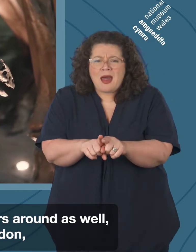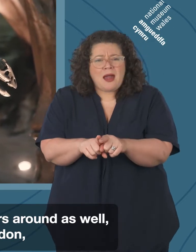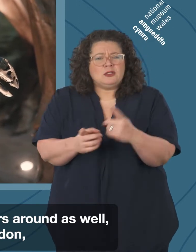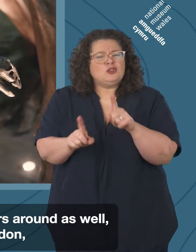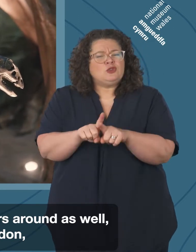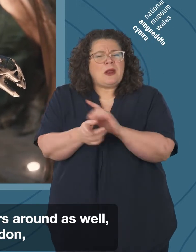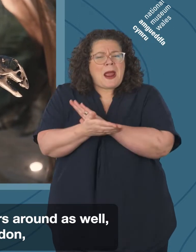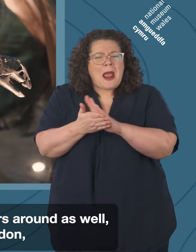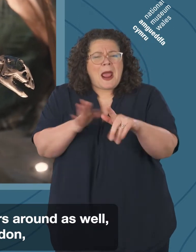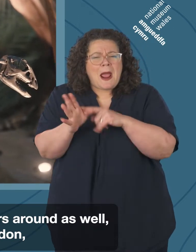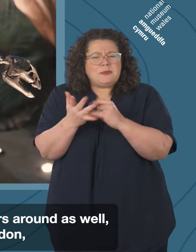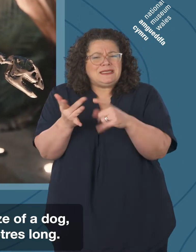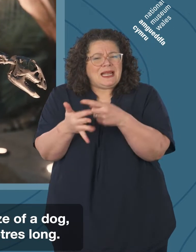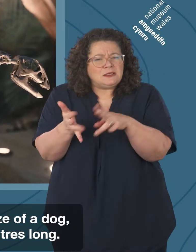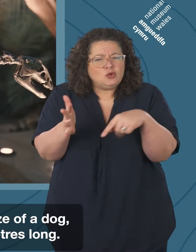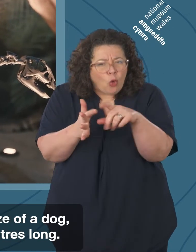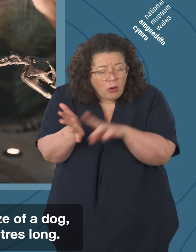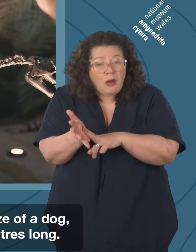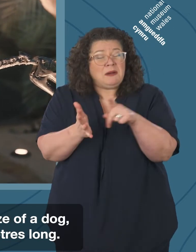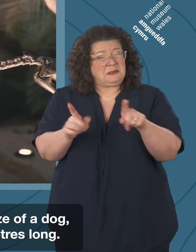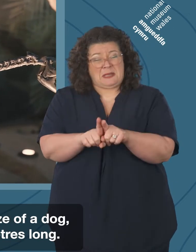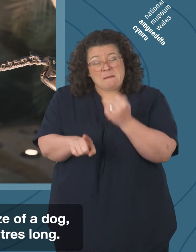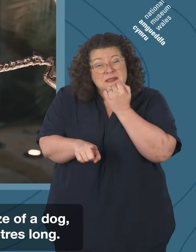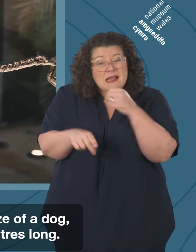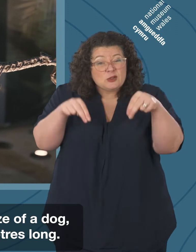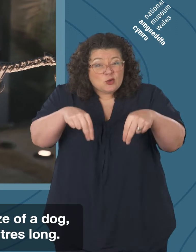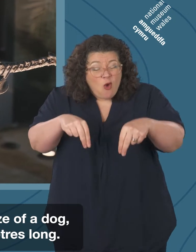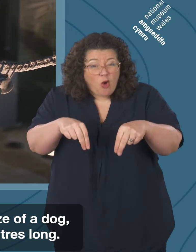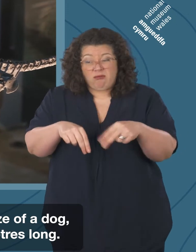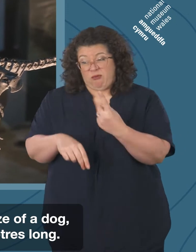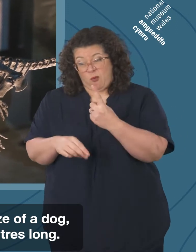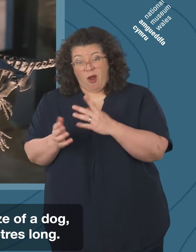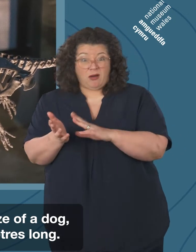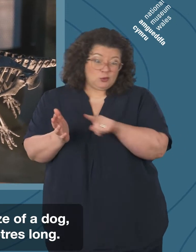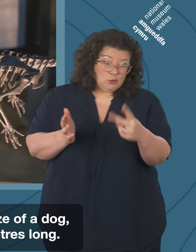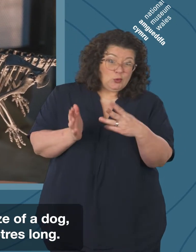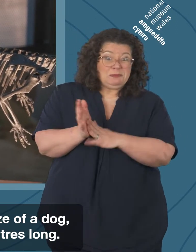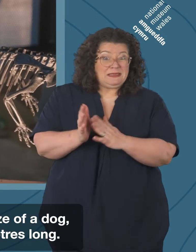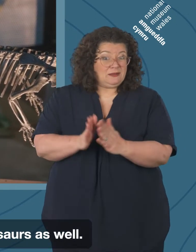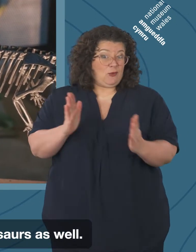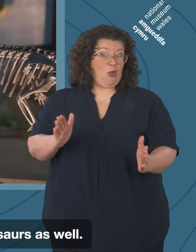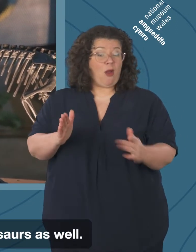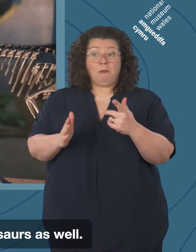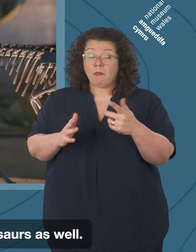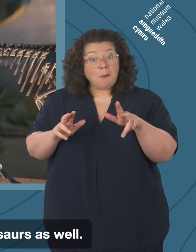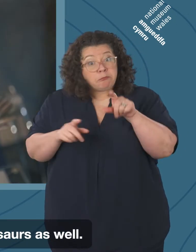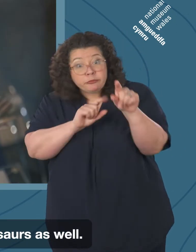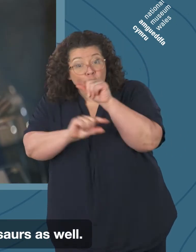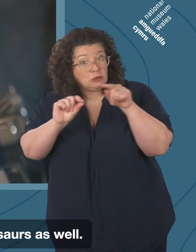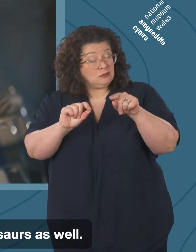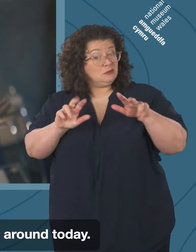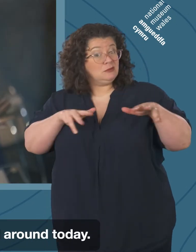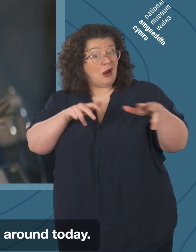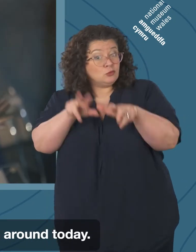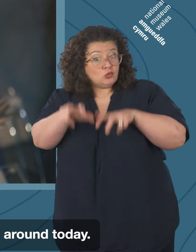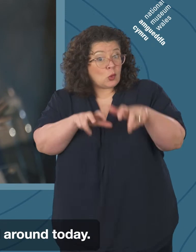as well, such as Hypsilophodon, which was about the size of a dog, only about 1 to 2 metres long. And of course, birds are dinosaurs as